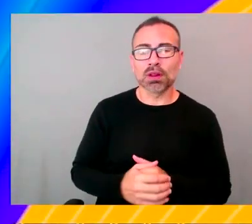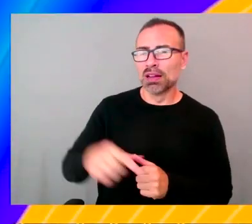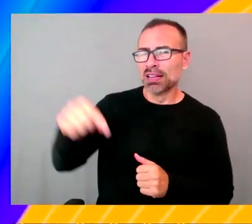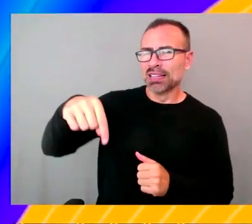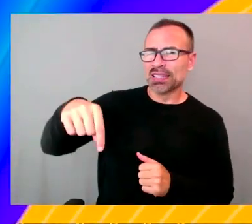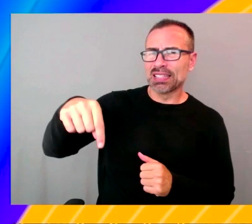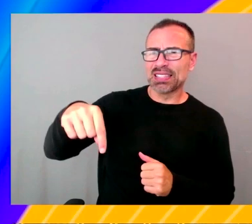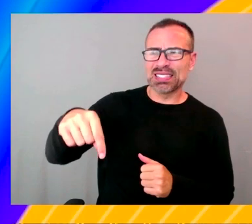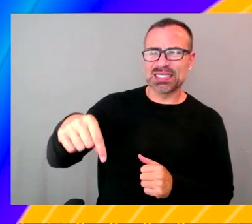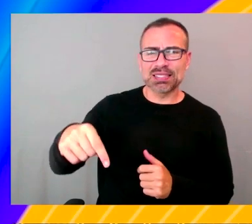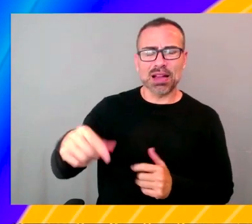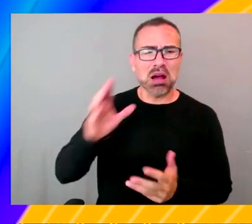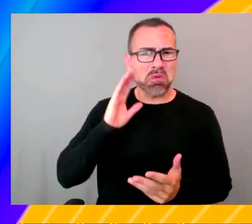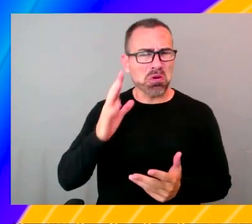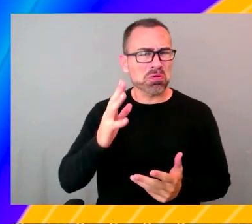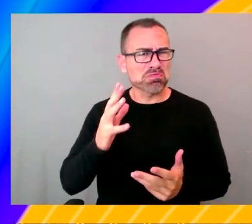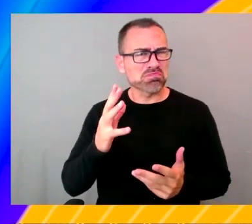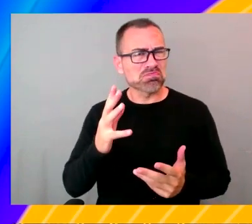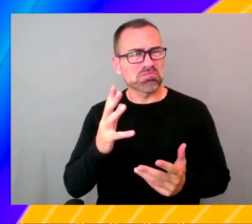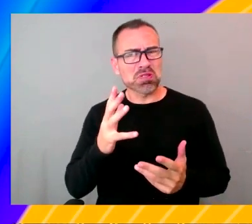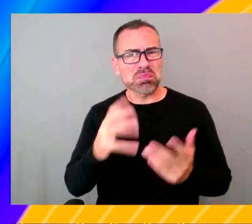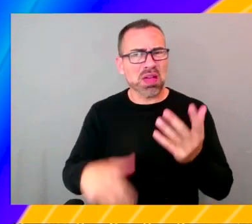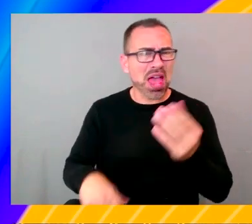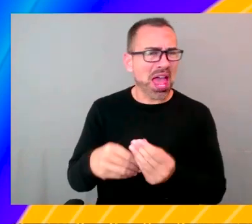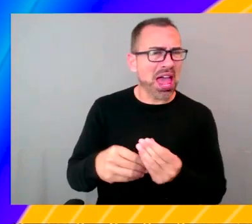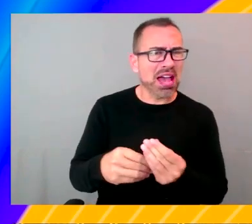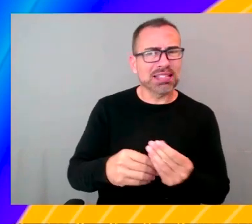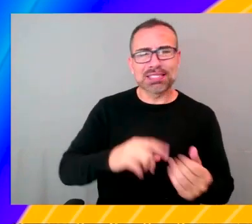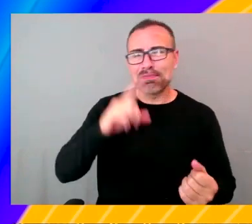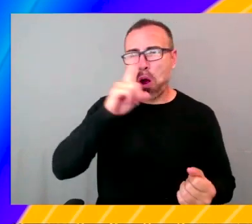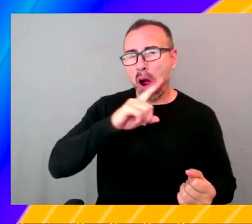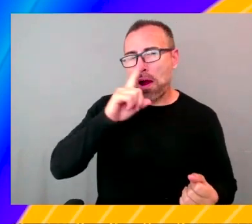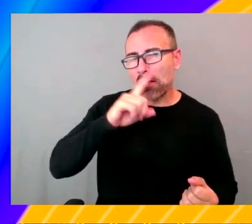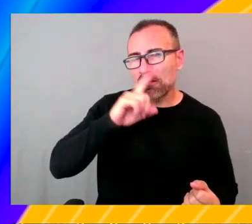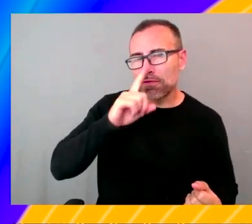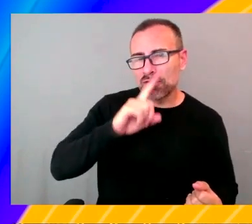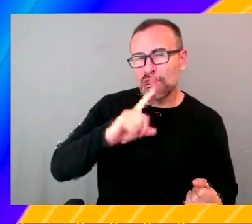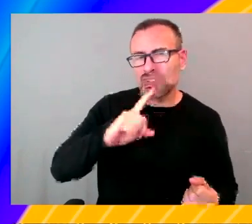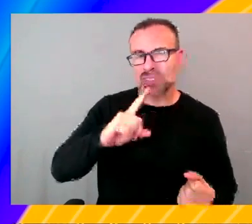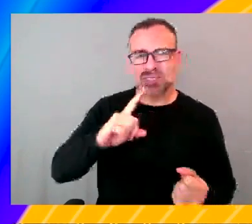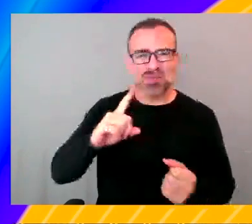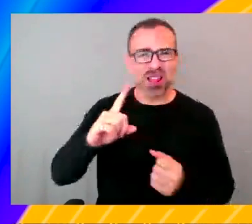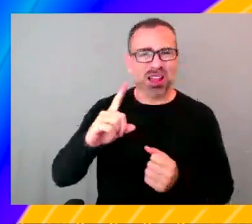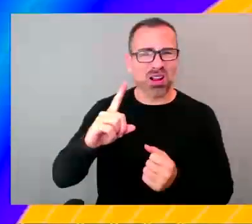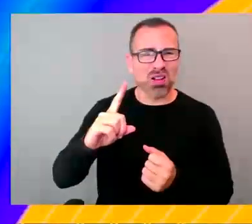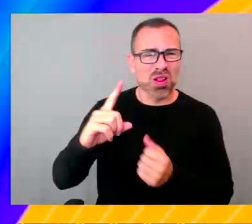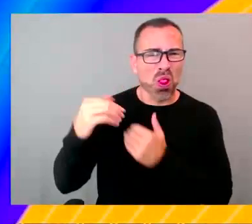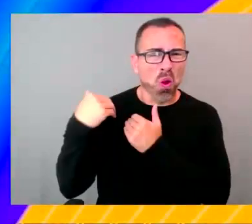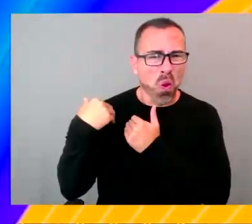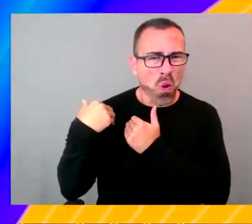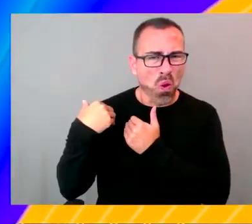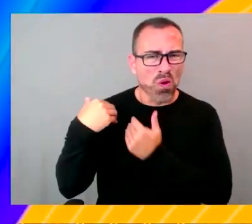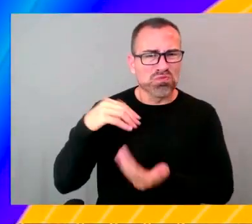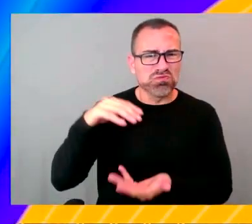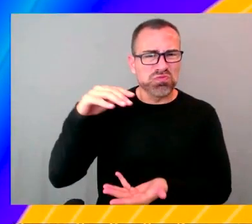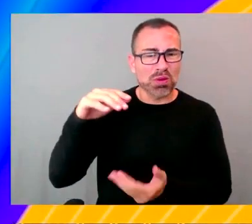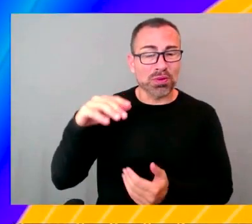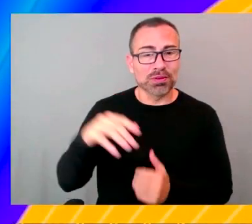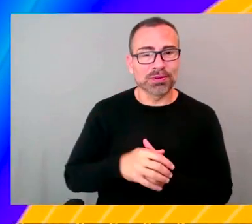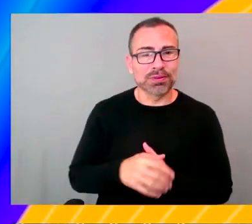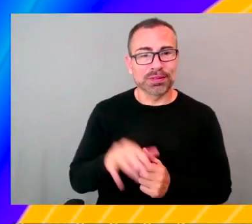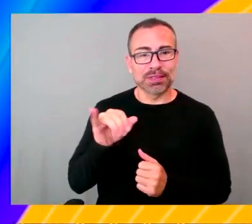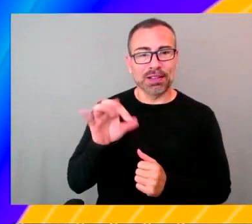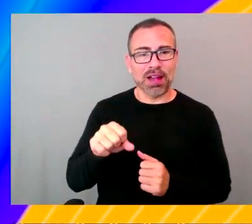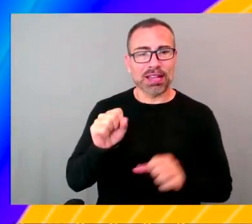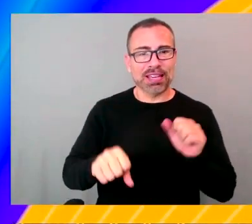inject some artificial load on this thing. if I could type again,